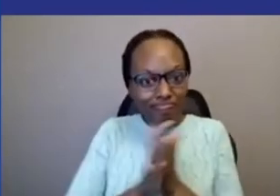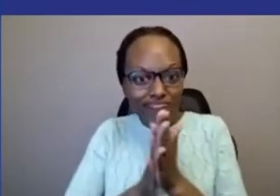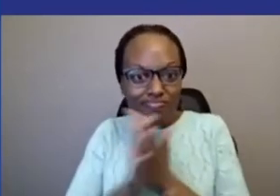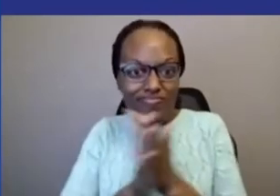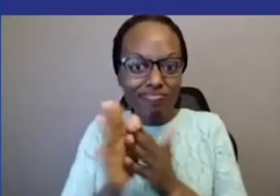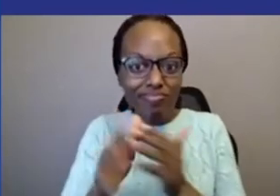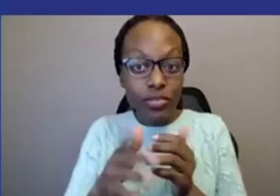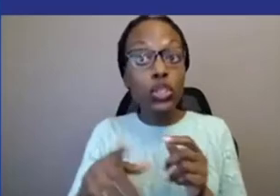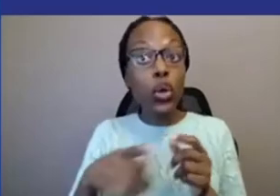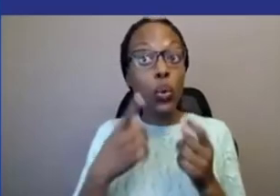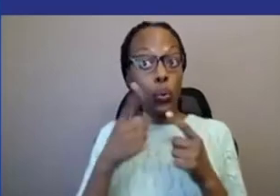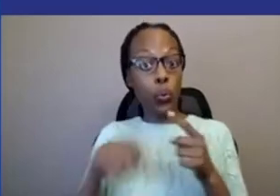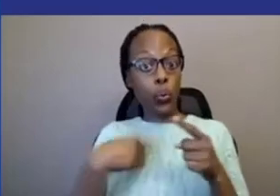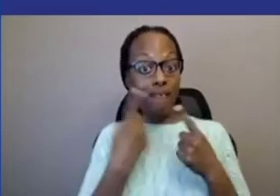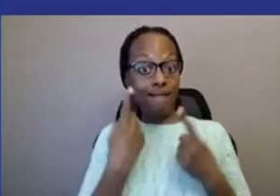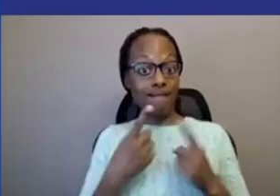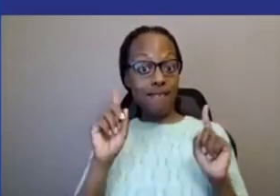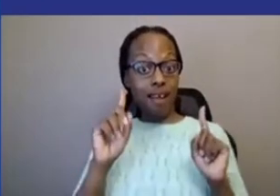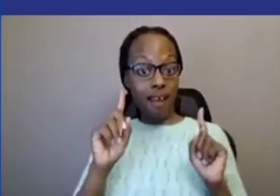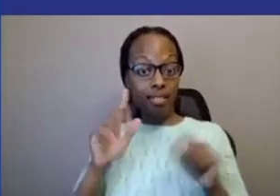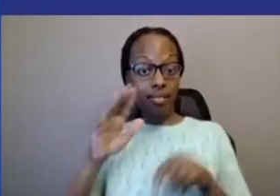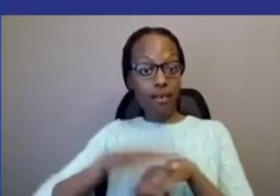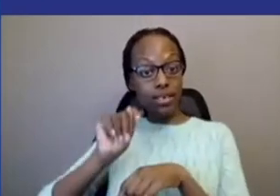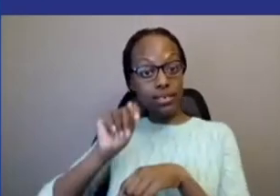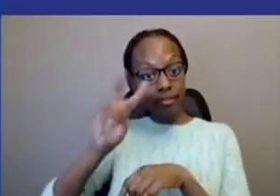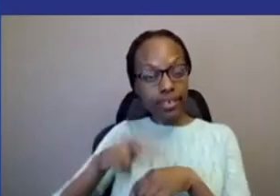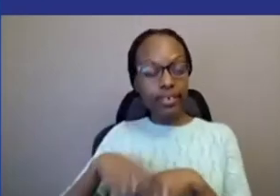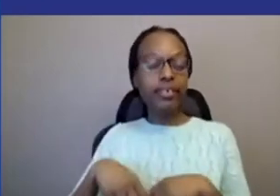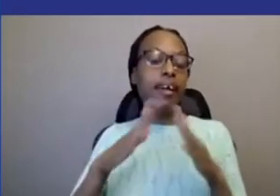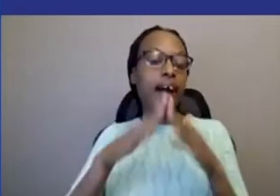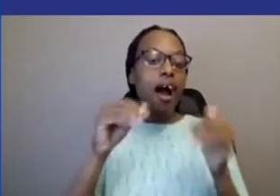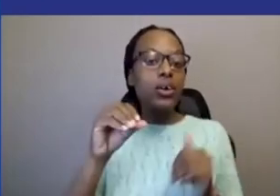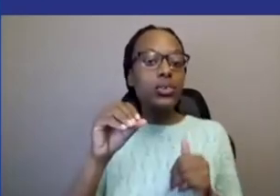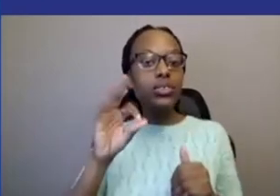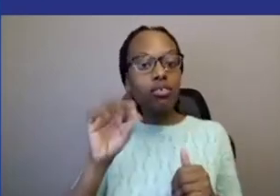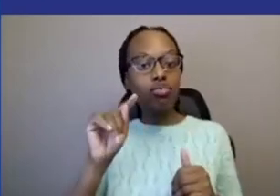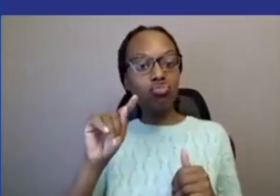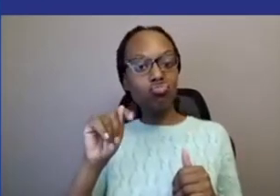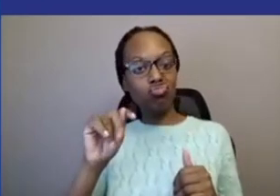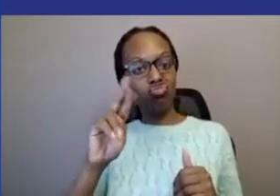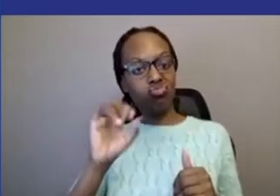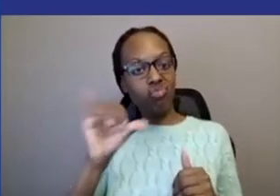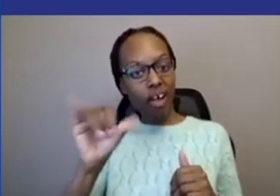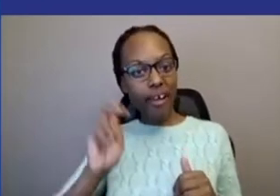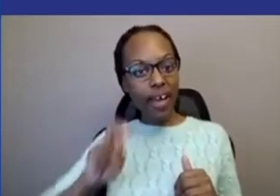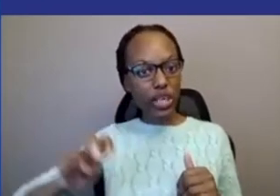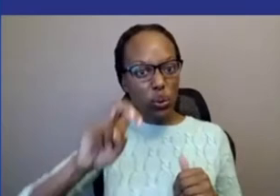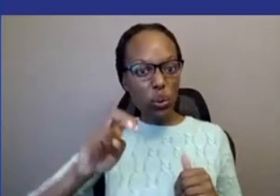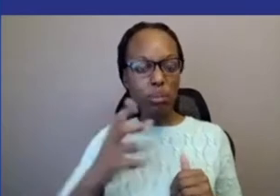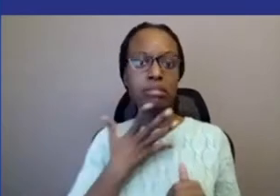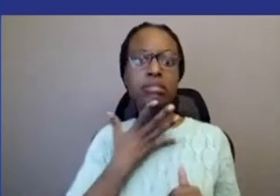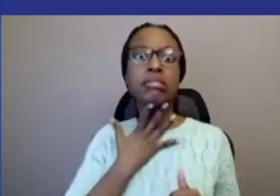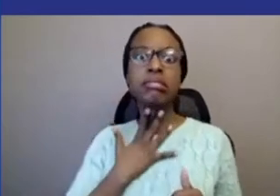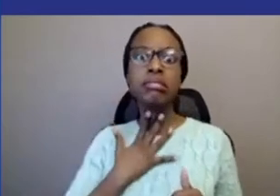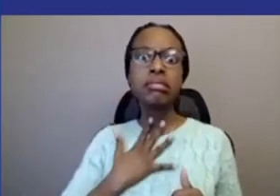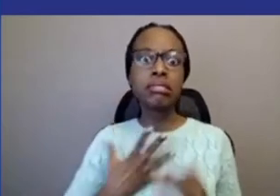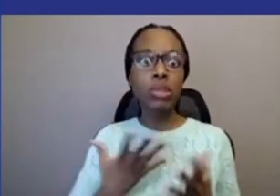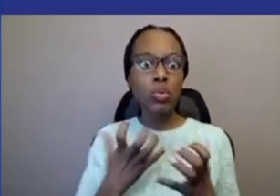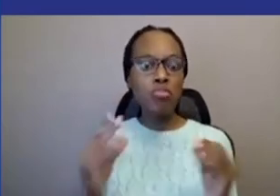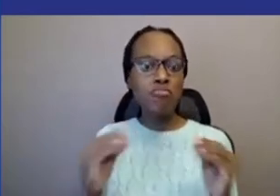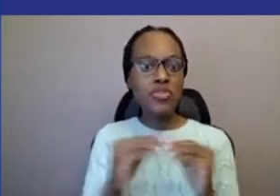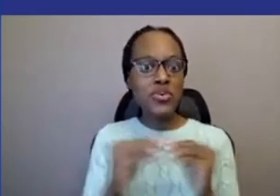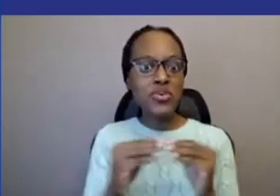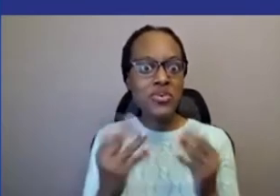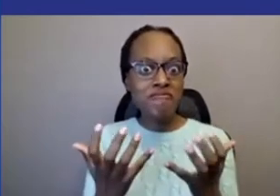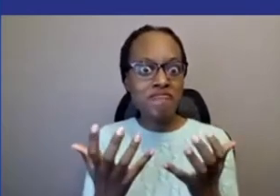TV show and the House of Trey and I toured and all that, I was like, I want more. I want more. But I